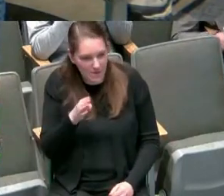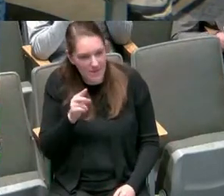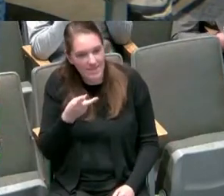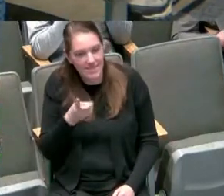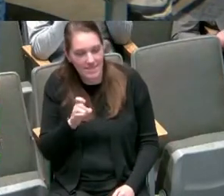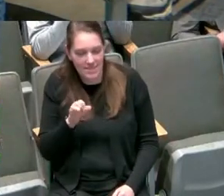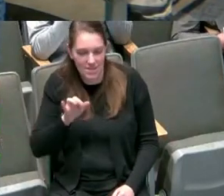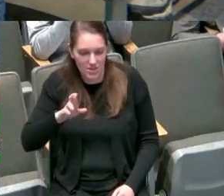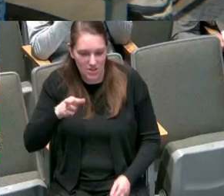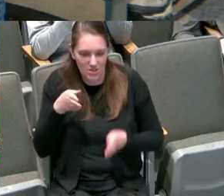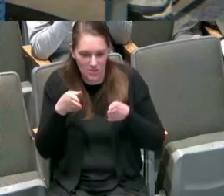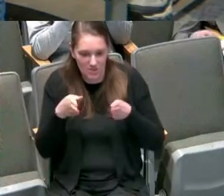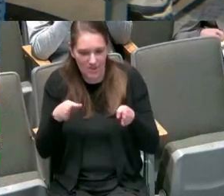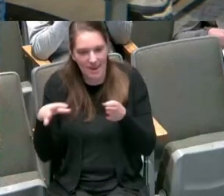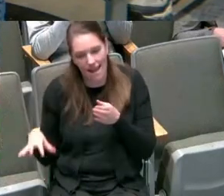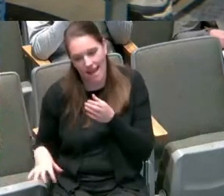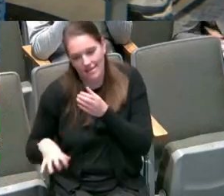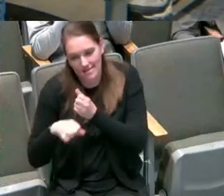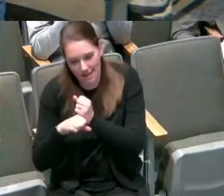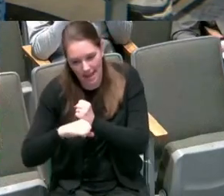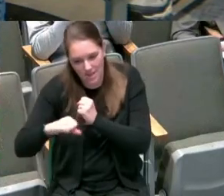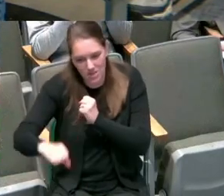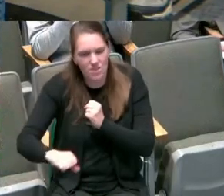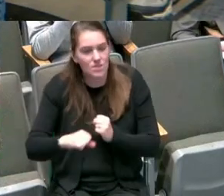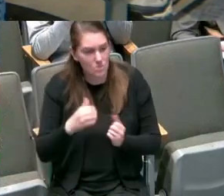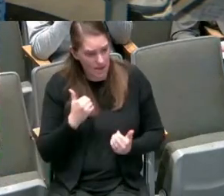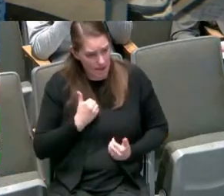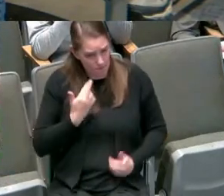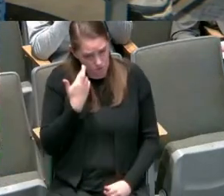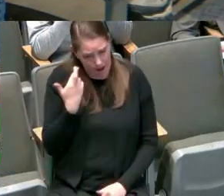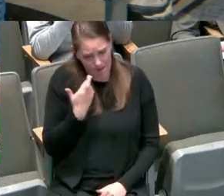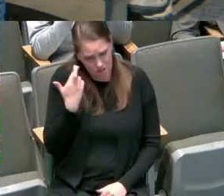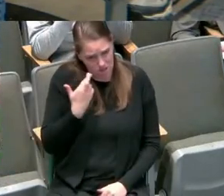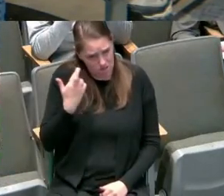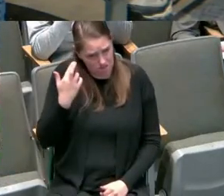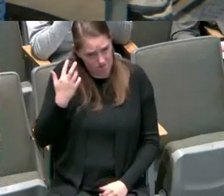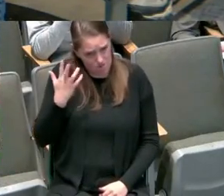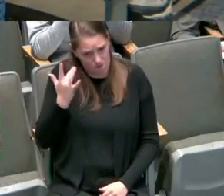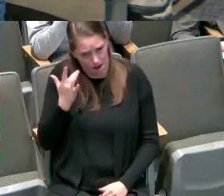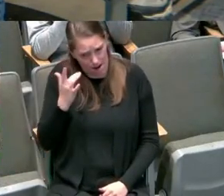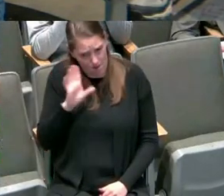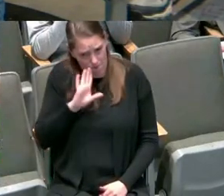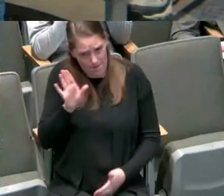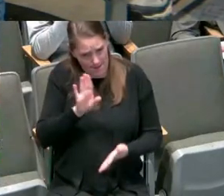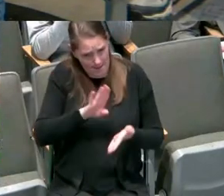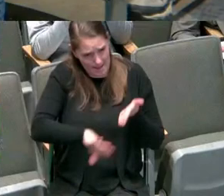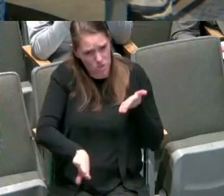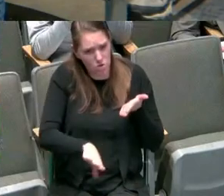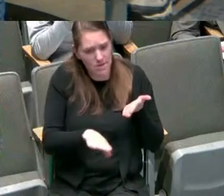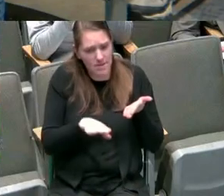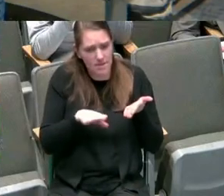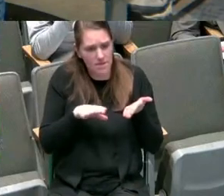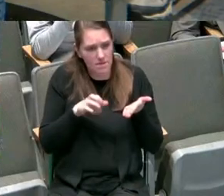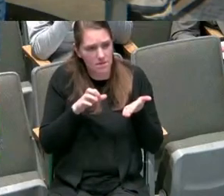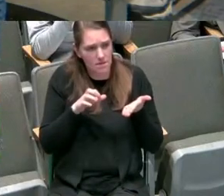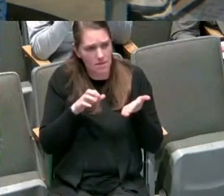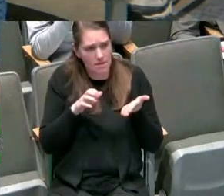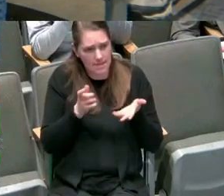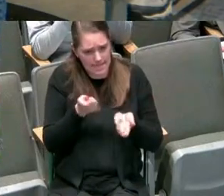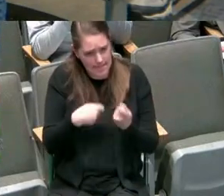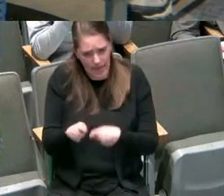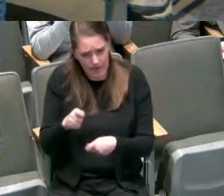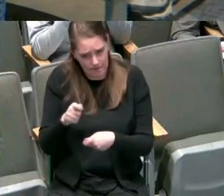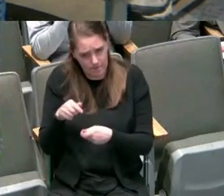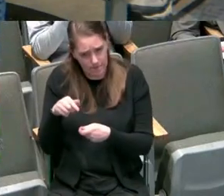uh do we have a rationale why these are going to be it uh excluded or instead of just being paid for